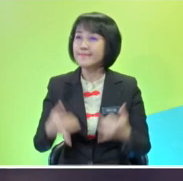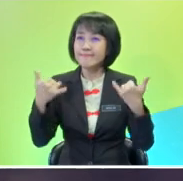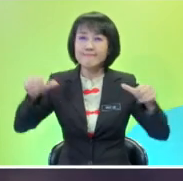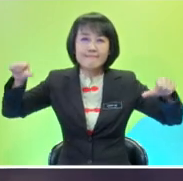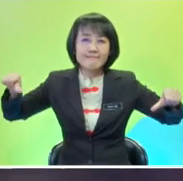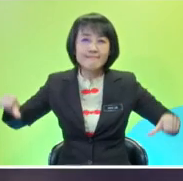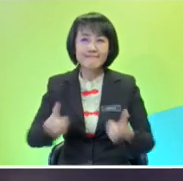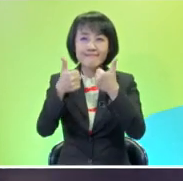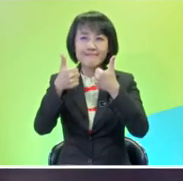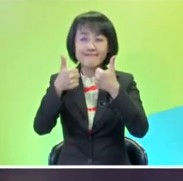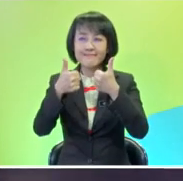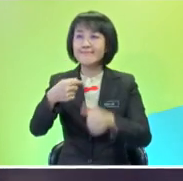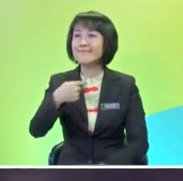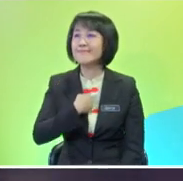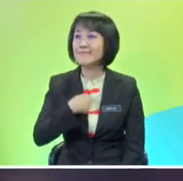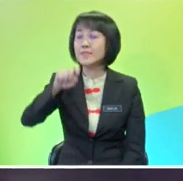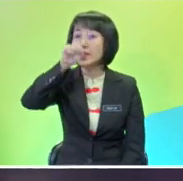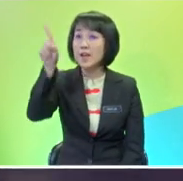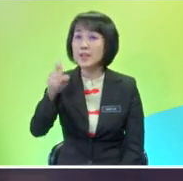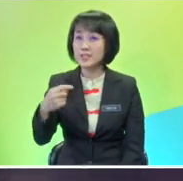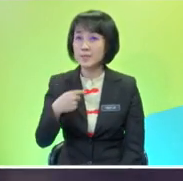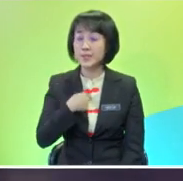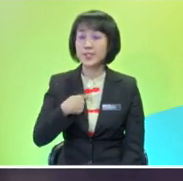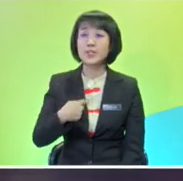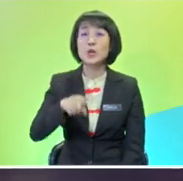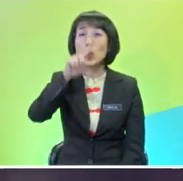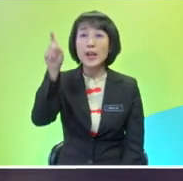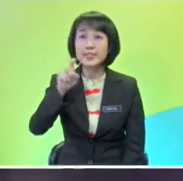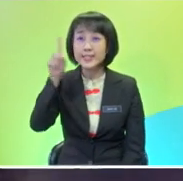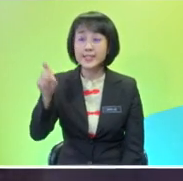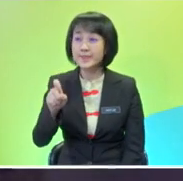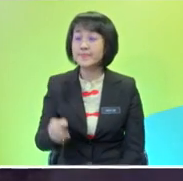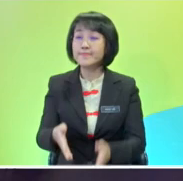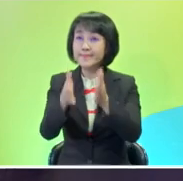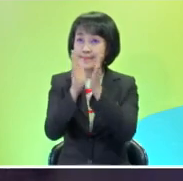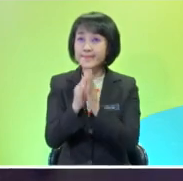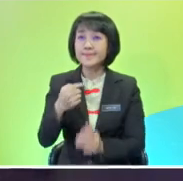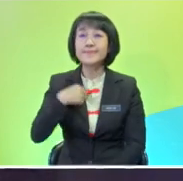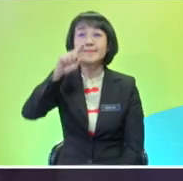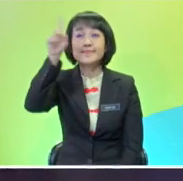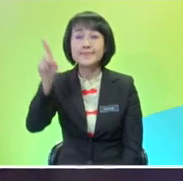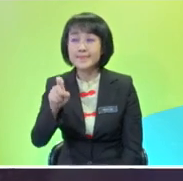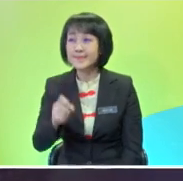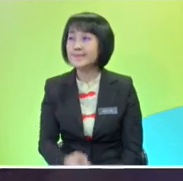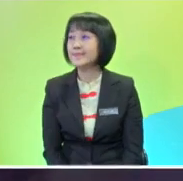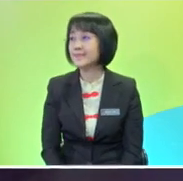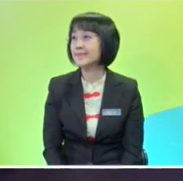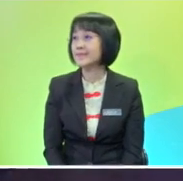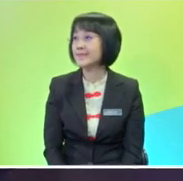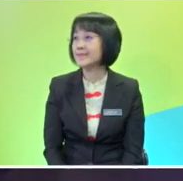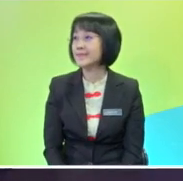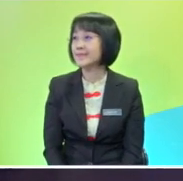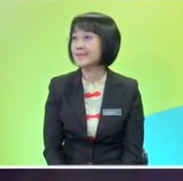me by asking me a question. If it is something that I can do, Team Robot